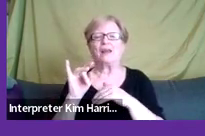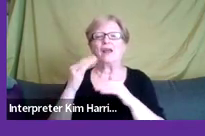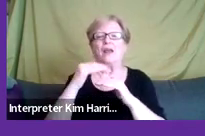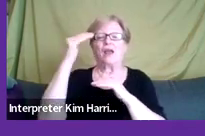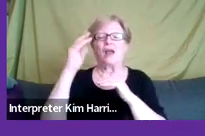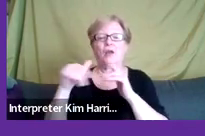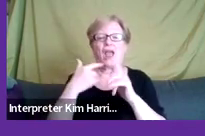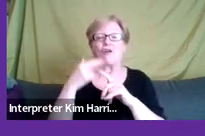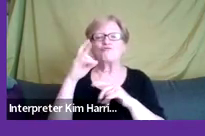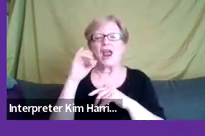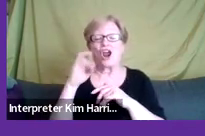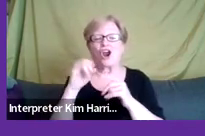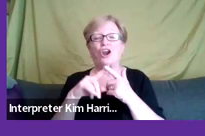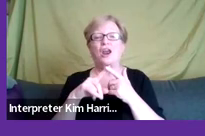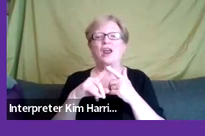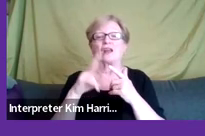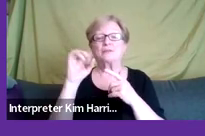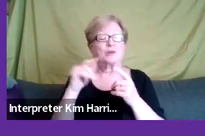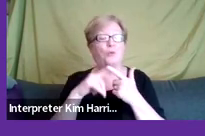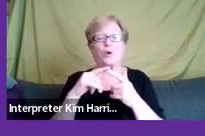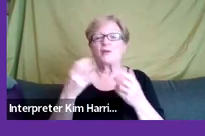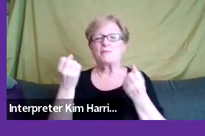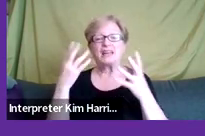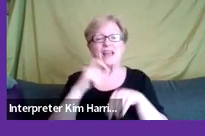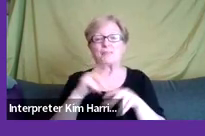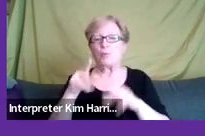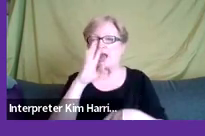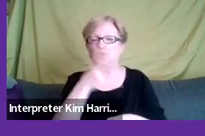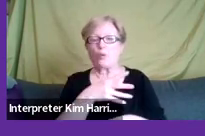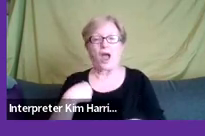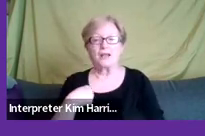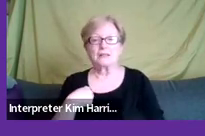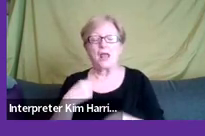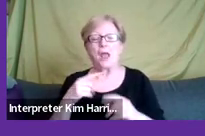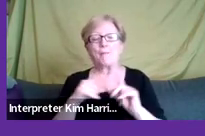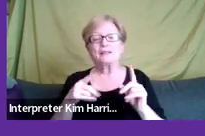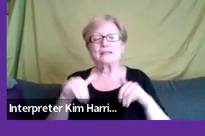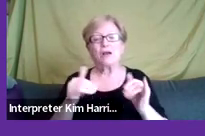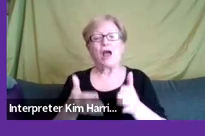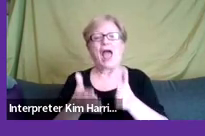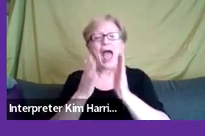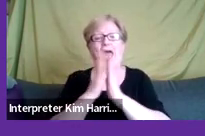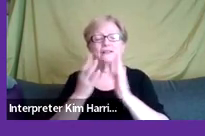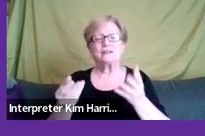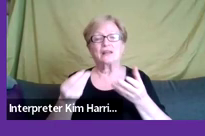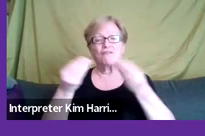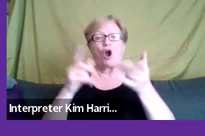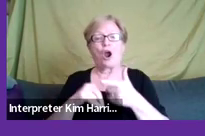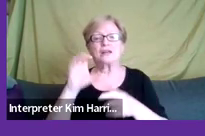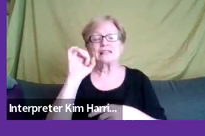have multiple disabilities, we're often ignored, but at the same time, we're asked to give our space and our energy